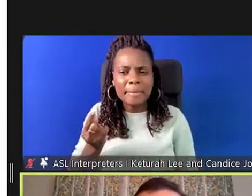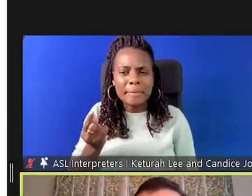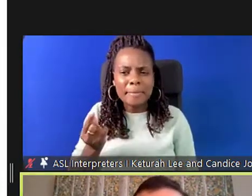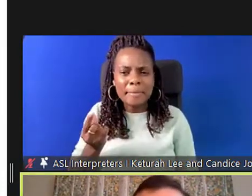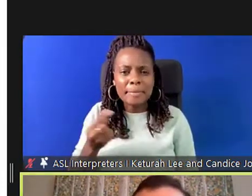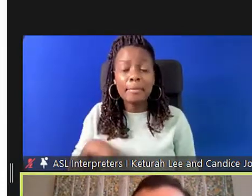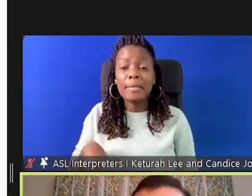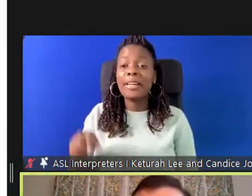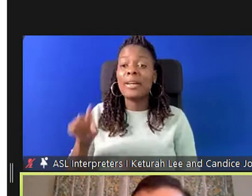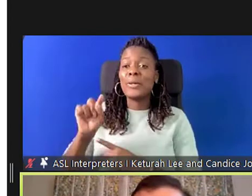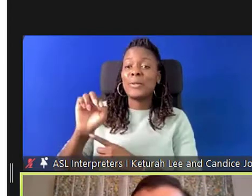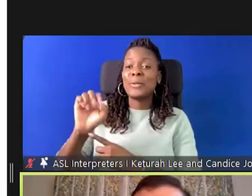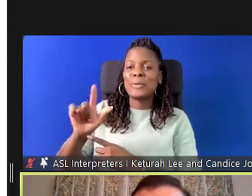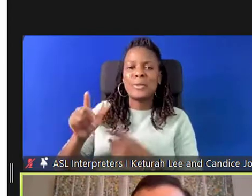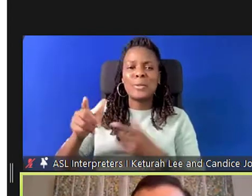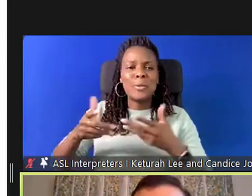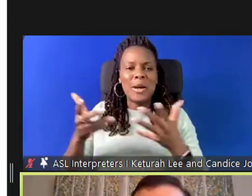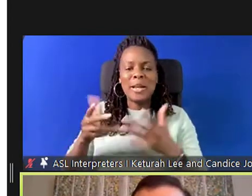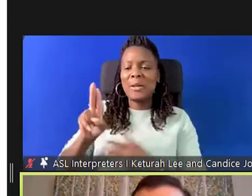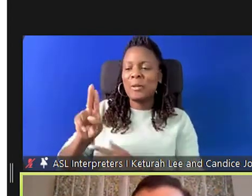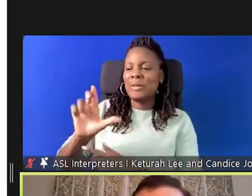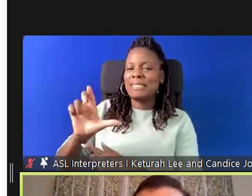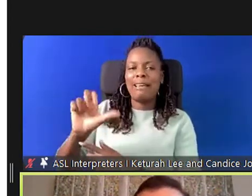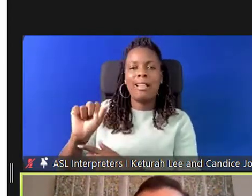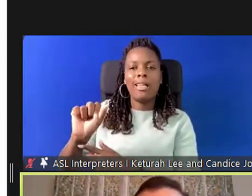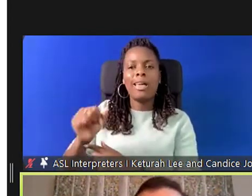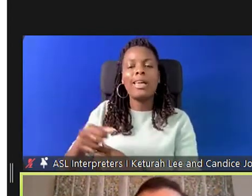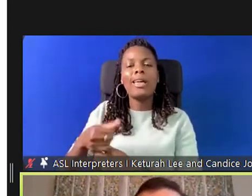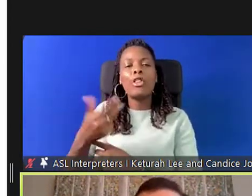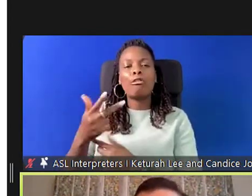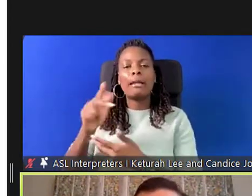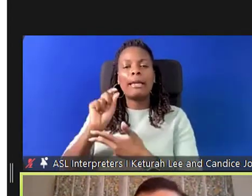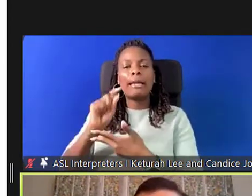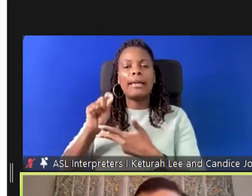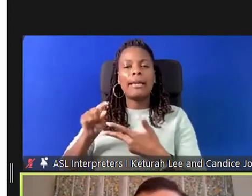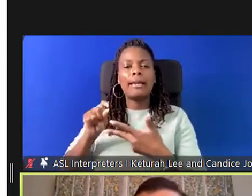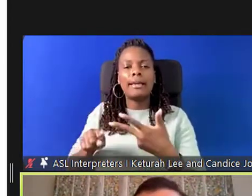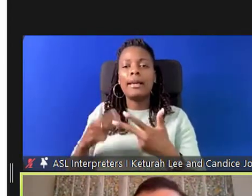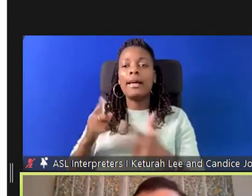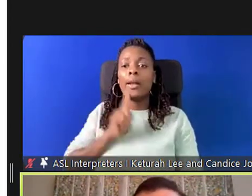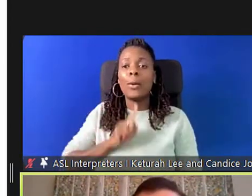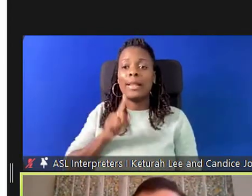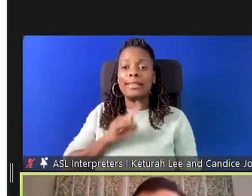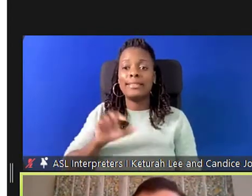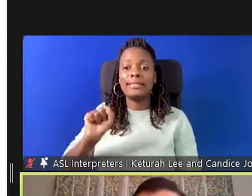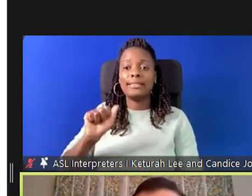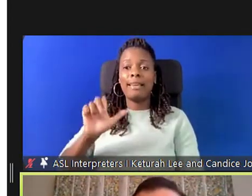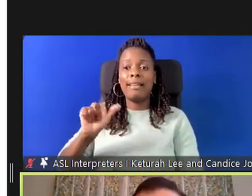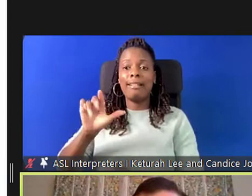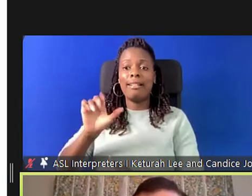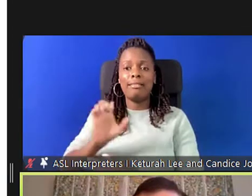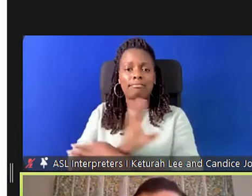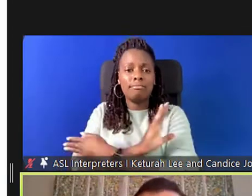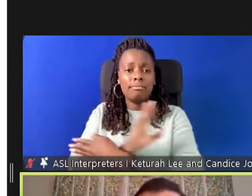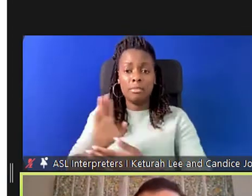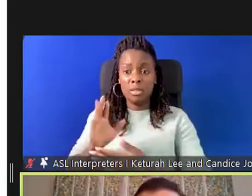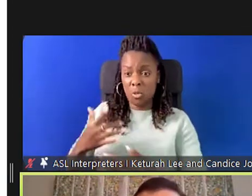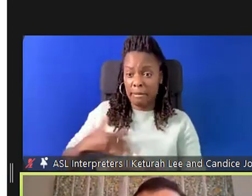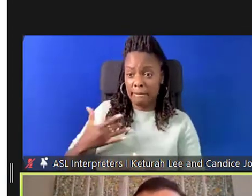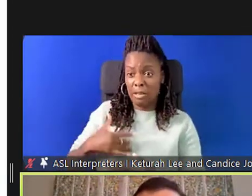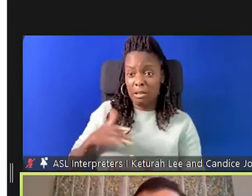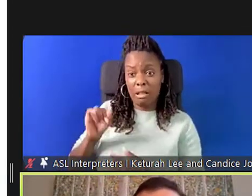is the 3-item UCLA loneliness scale. This scale asks 3 questions about whether individuals feel left out,